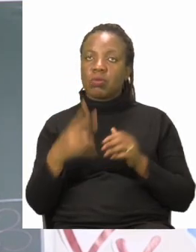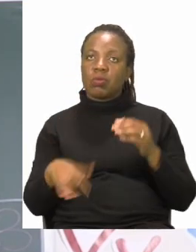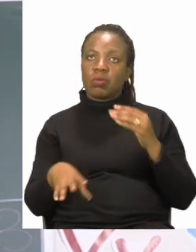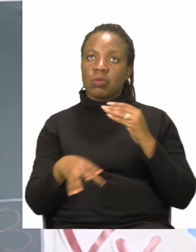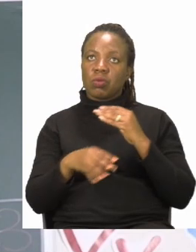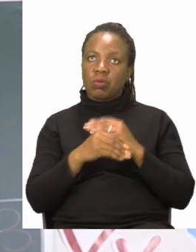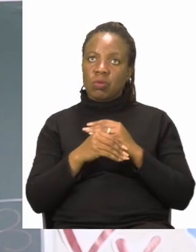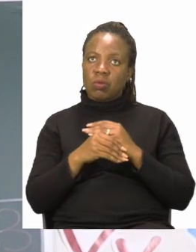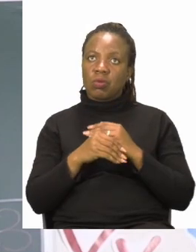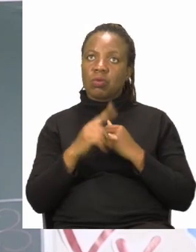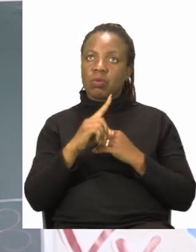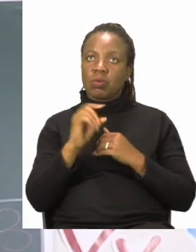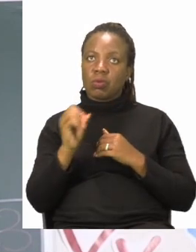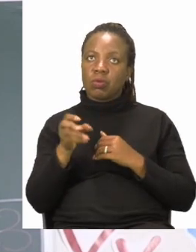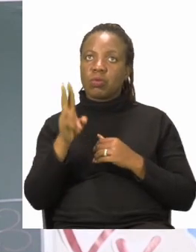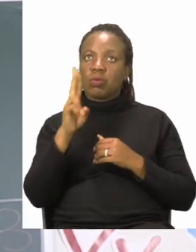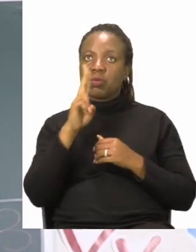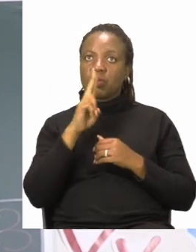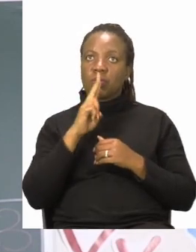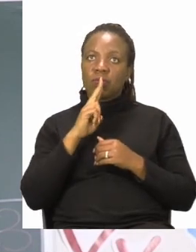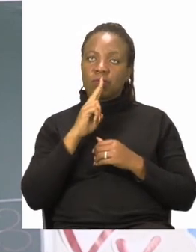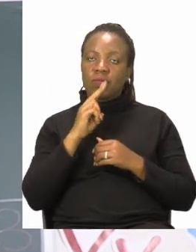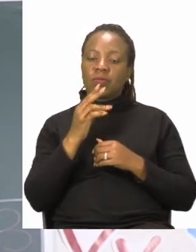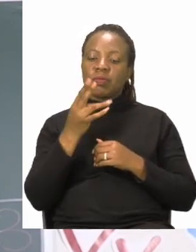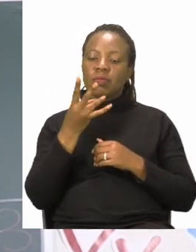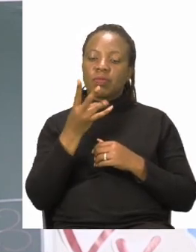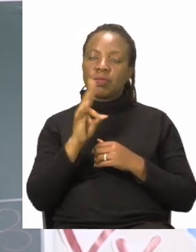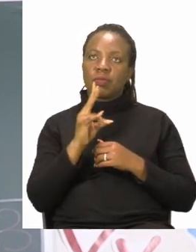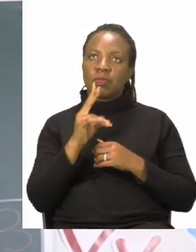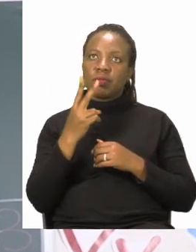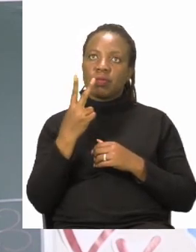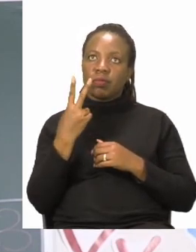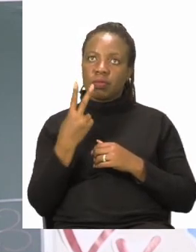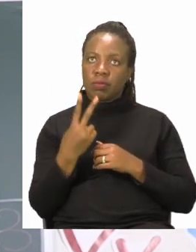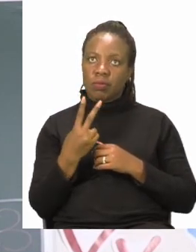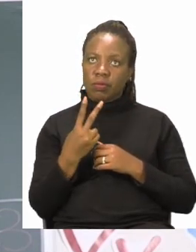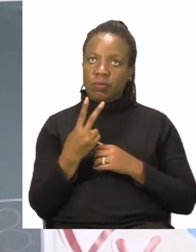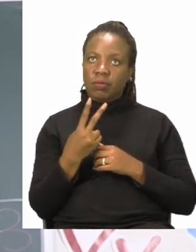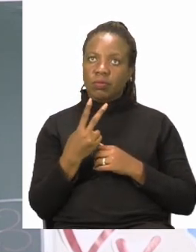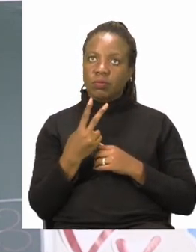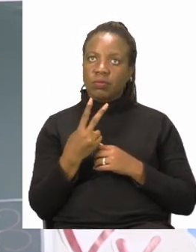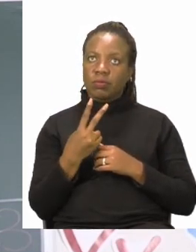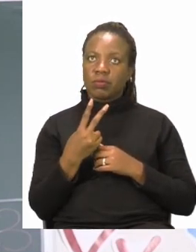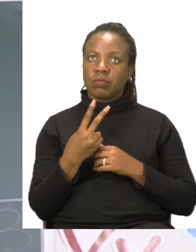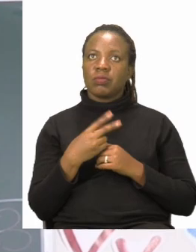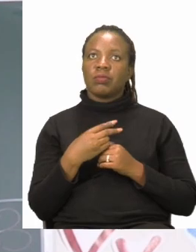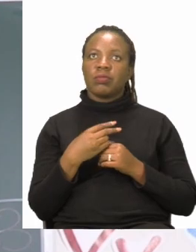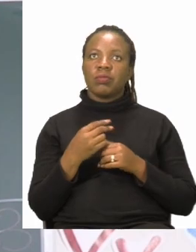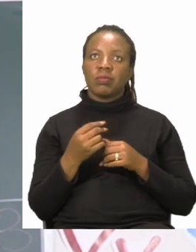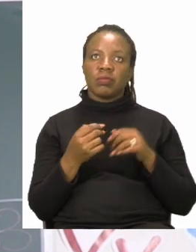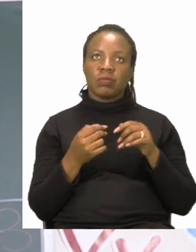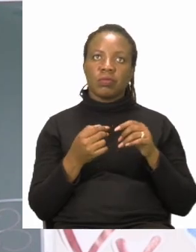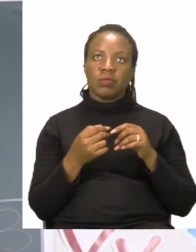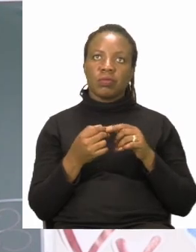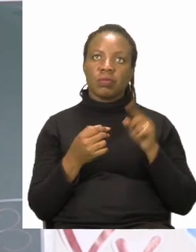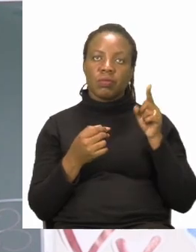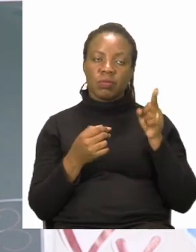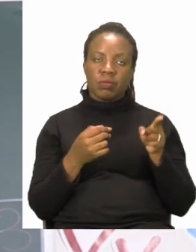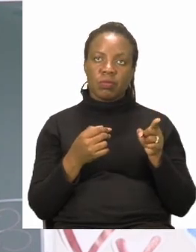62 plus 10 is 72. Okay, here we